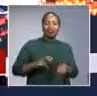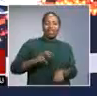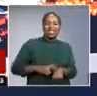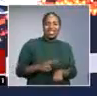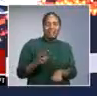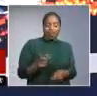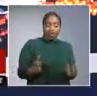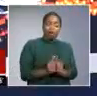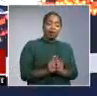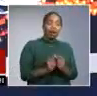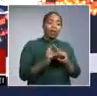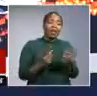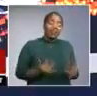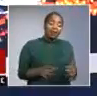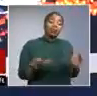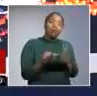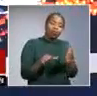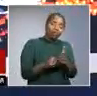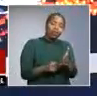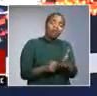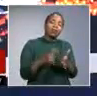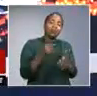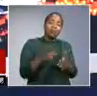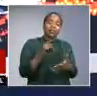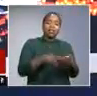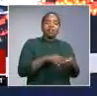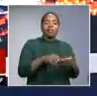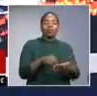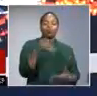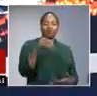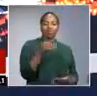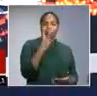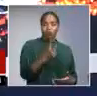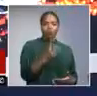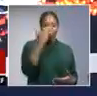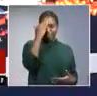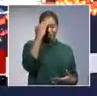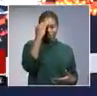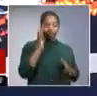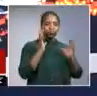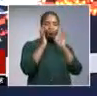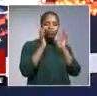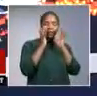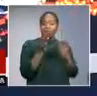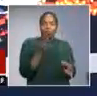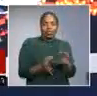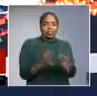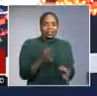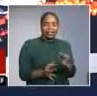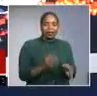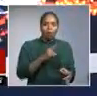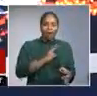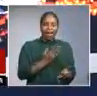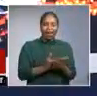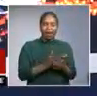a coalition there, they are an important voting bloc, and they could cause an upset, knowing Julius Malema's politics, that he is able to